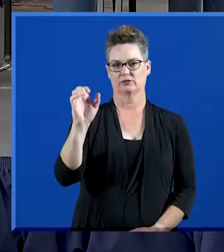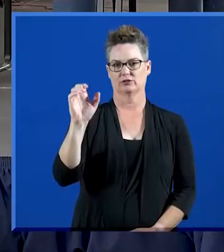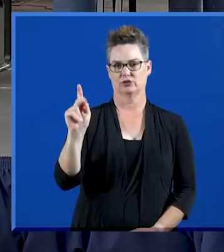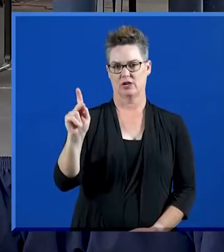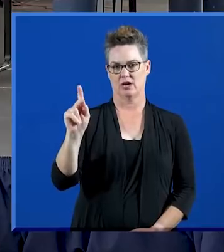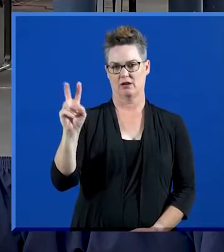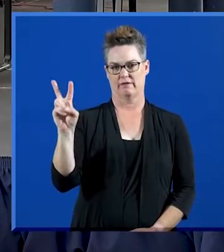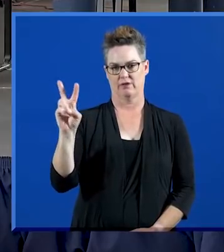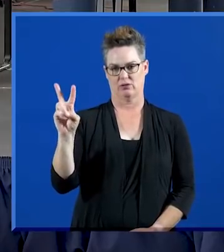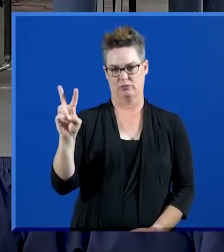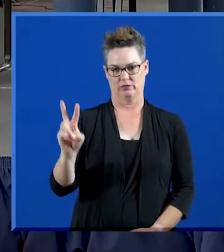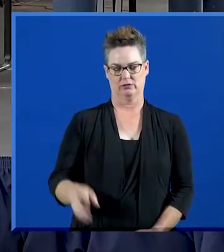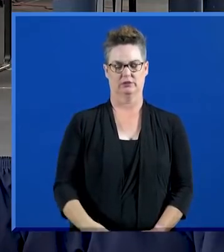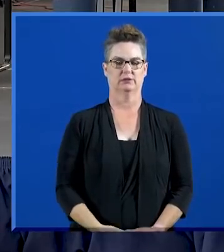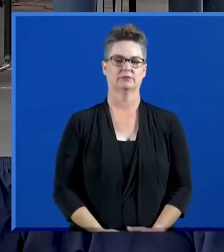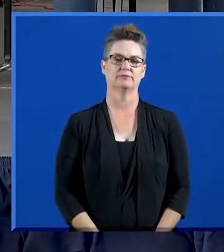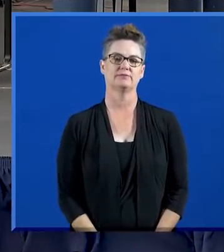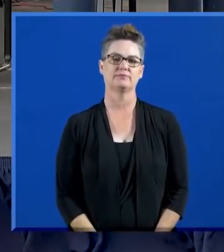Jack Von Quilk.